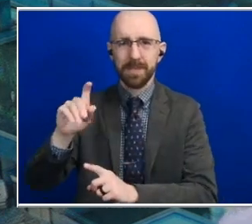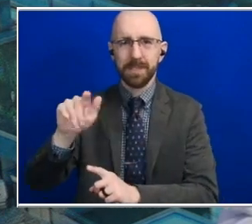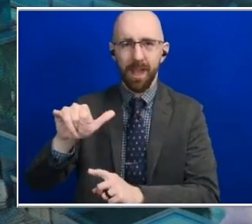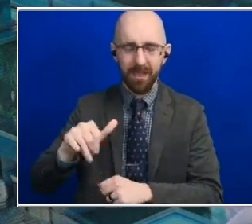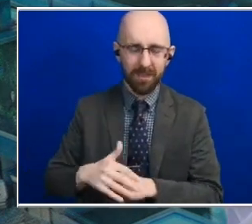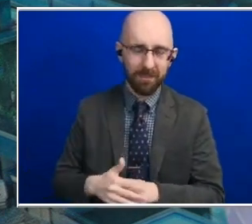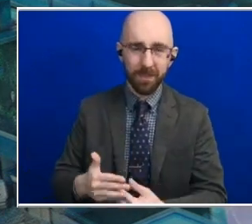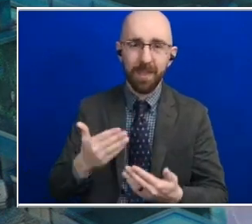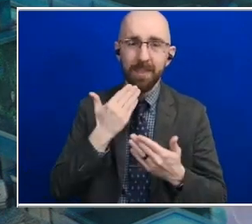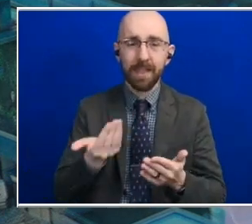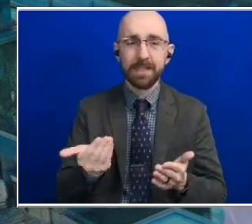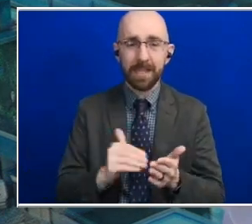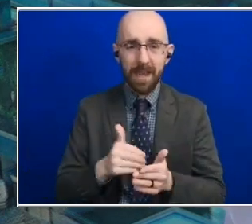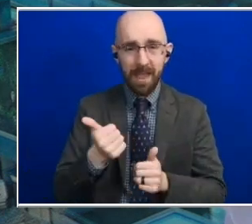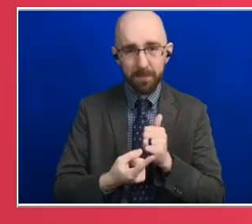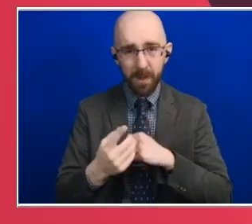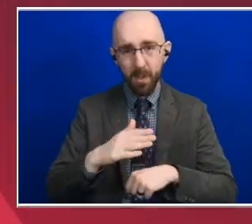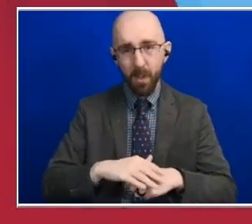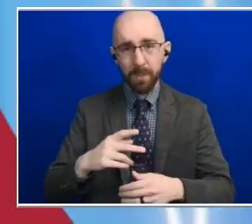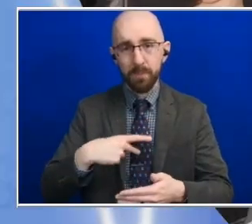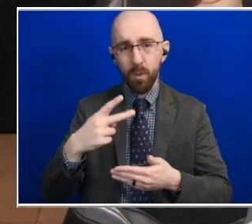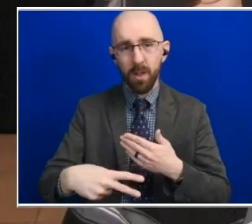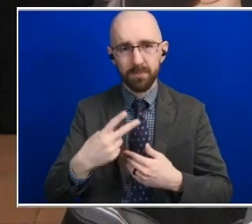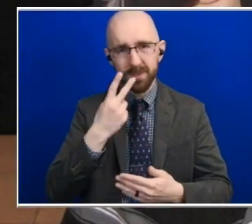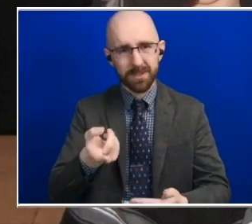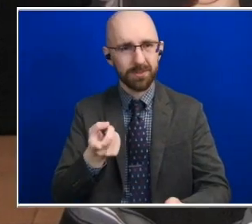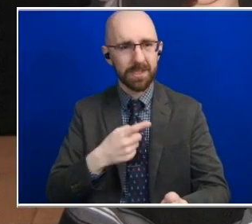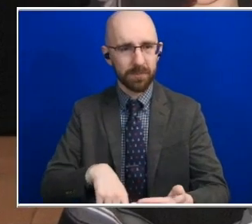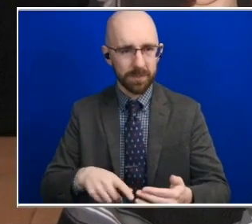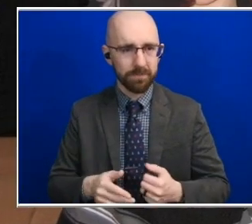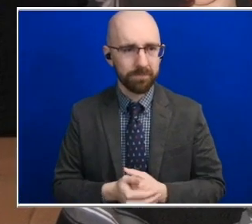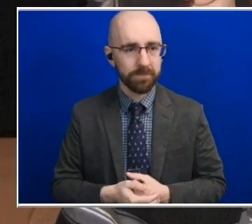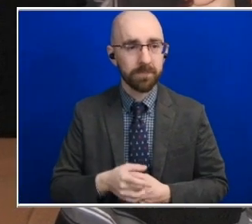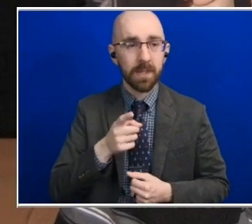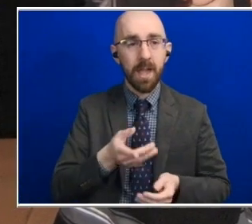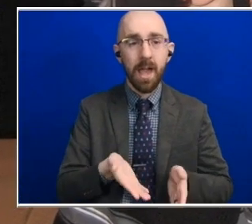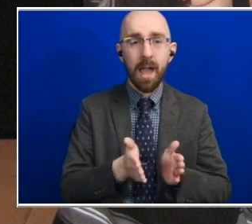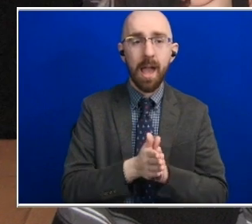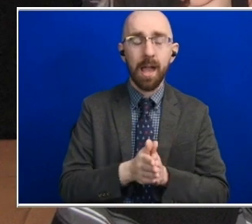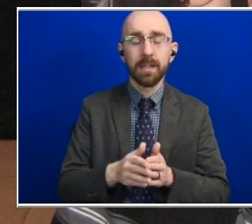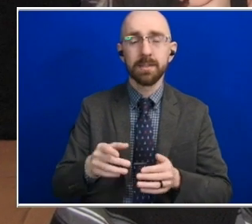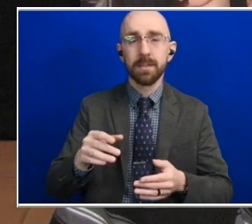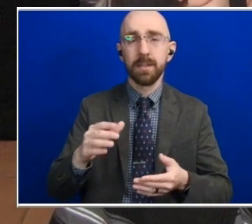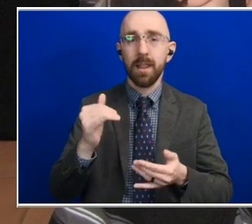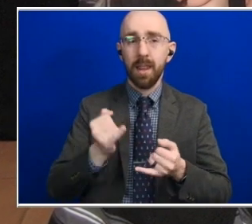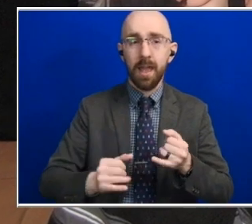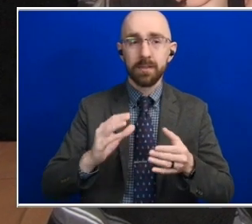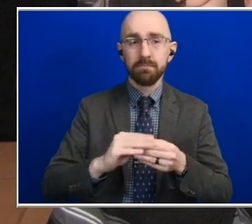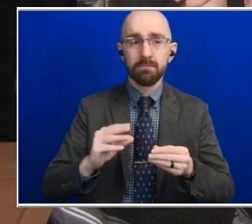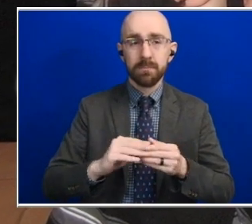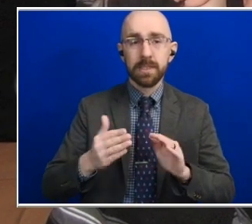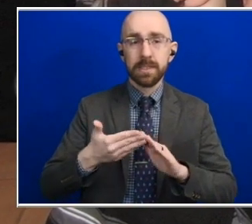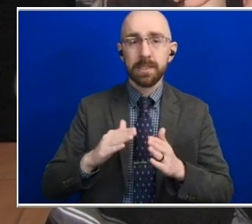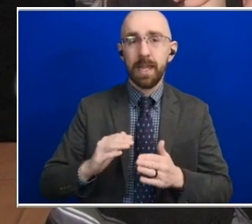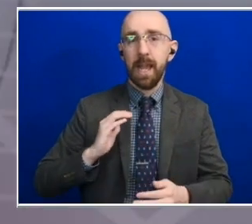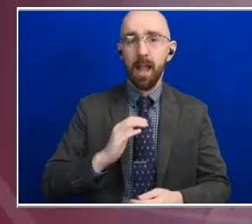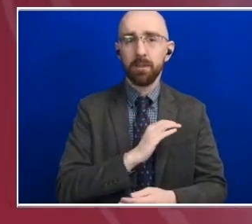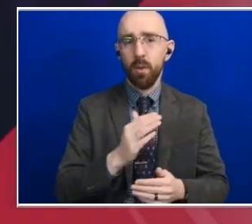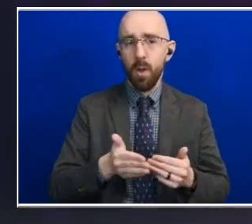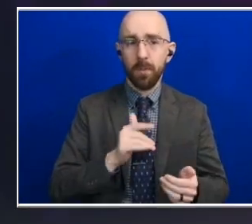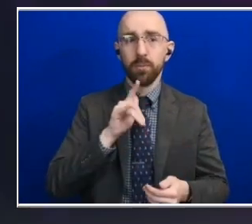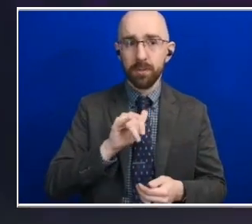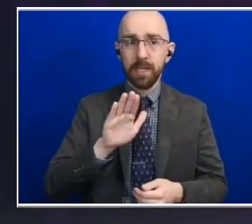on our program. We'll see you next week. He was asked to give some final words at a city council meeting, and they almost really were his final